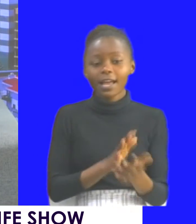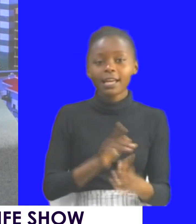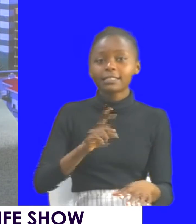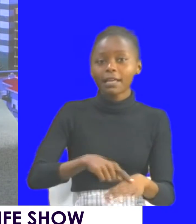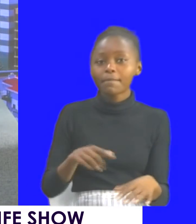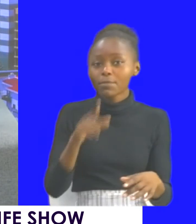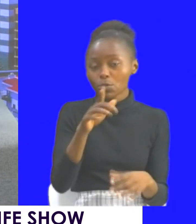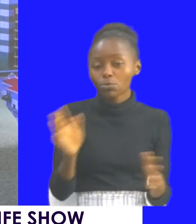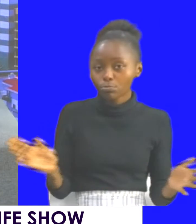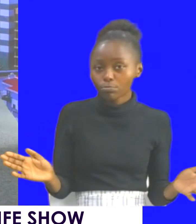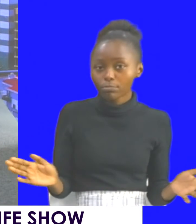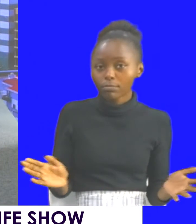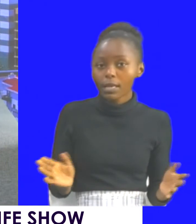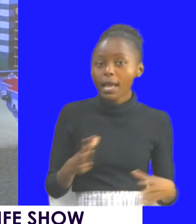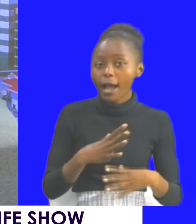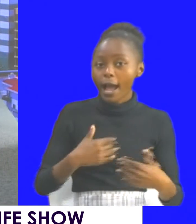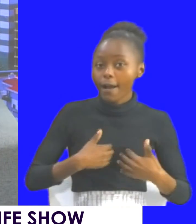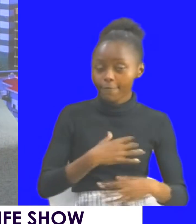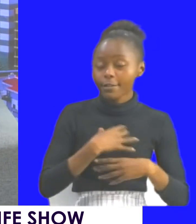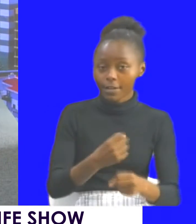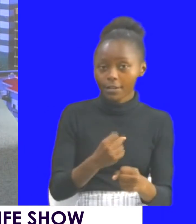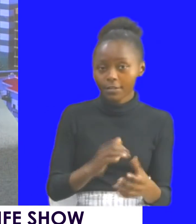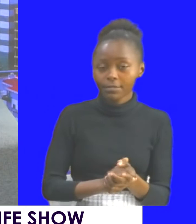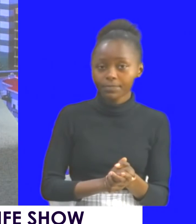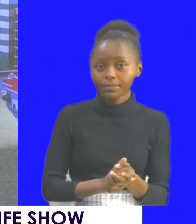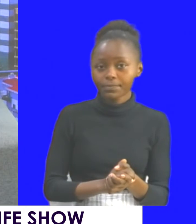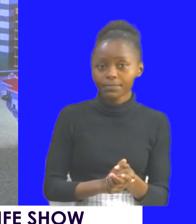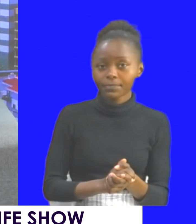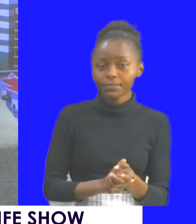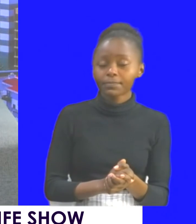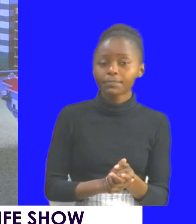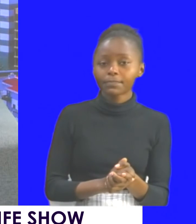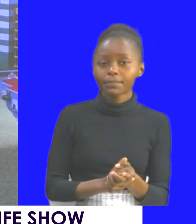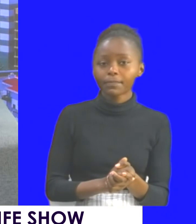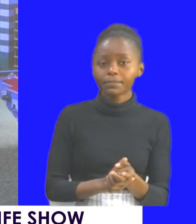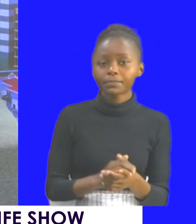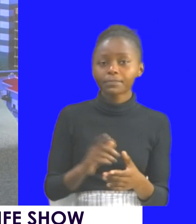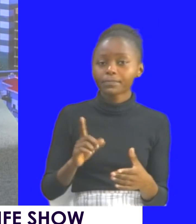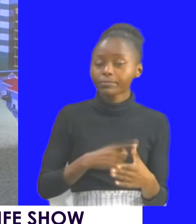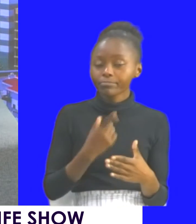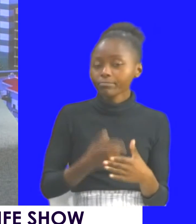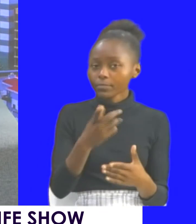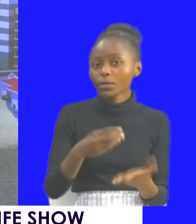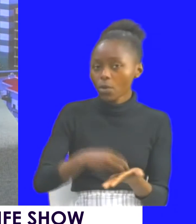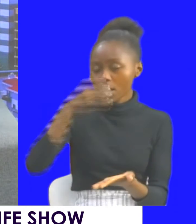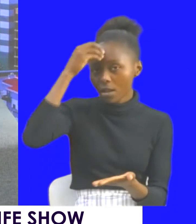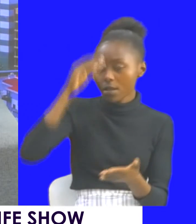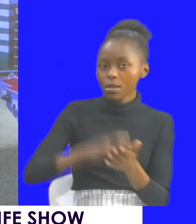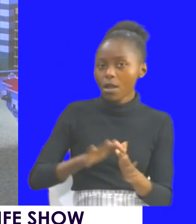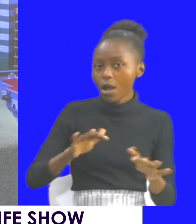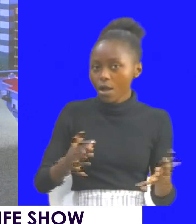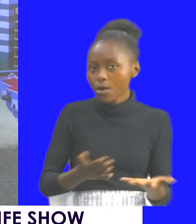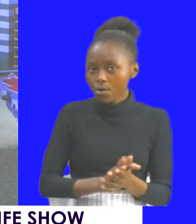can conquer that fear, if only you could overcome it, then you would learn how to